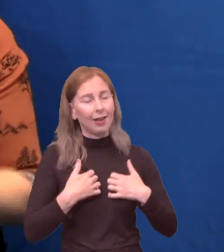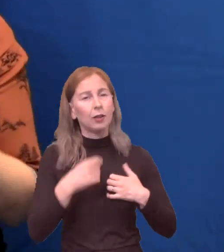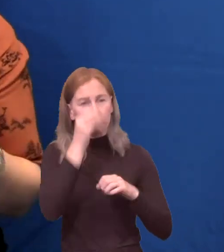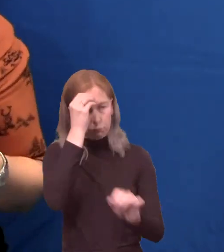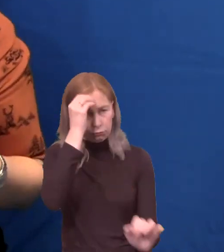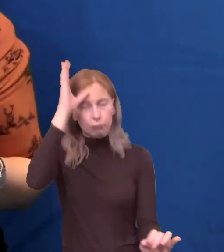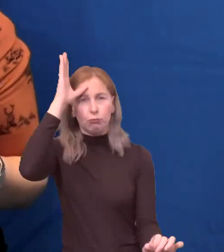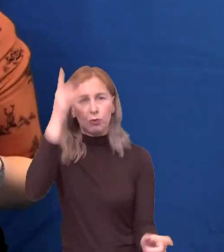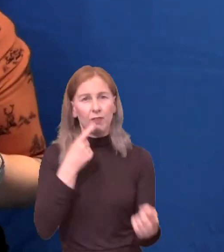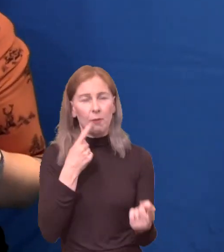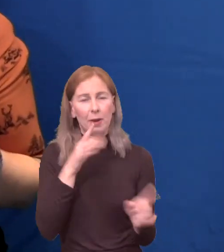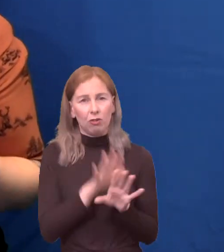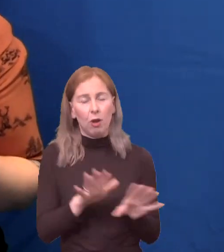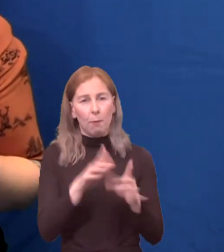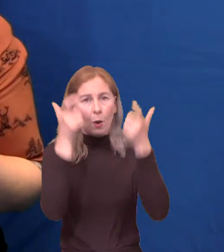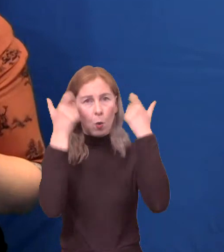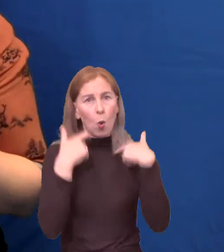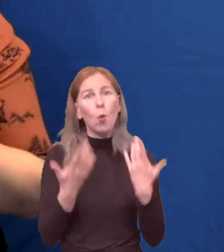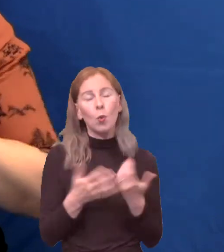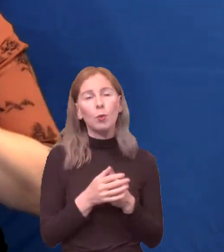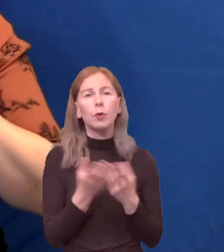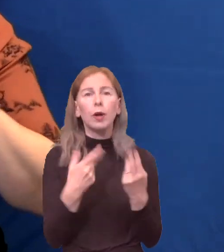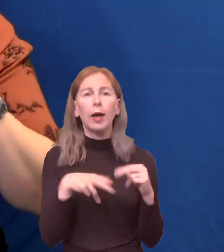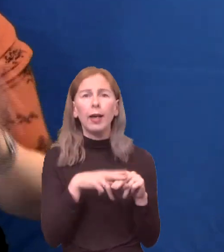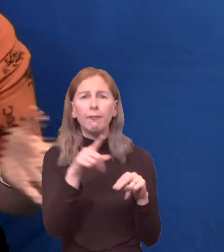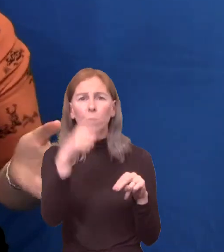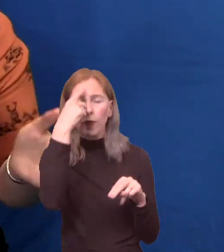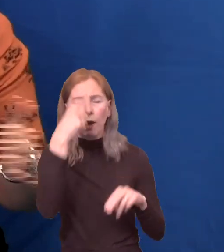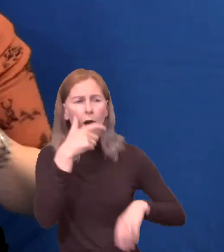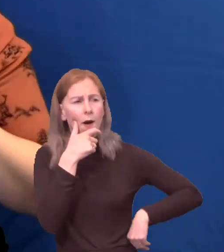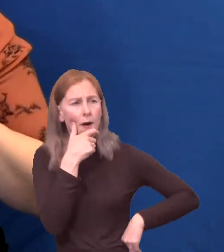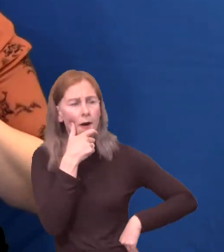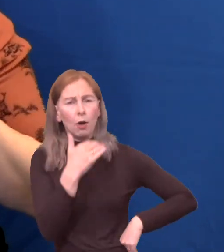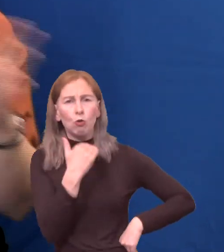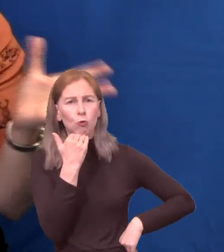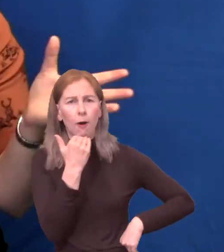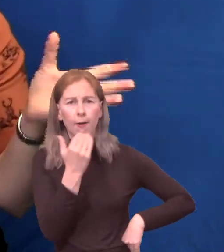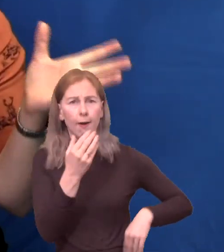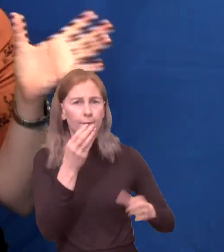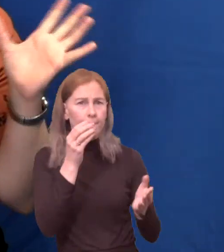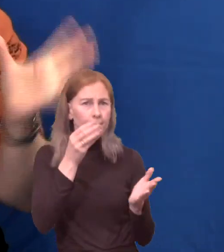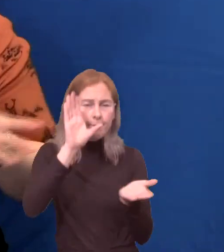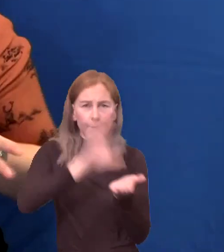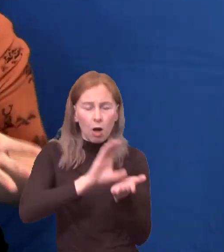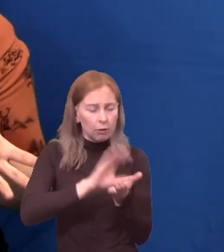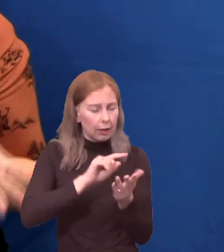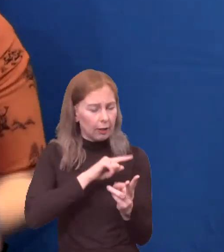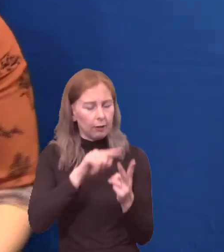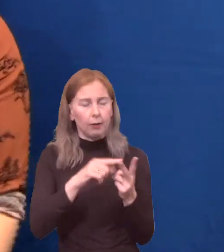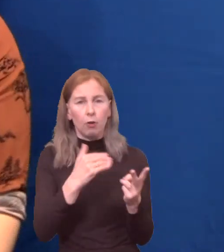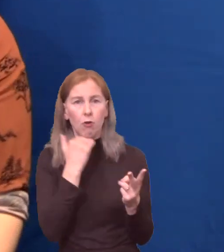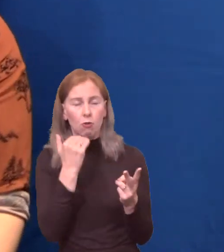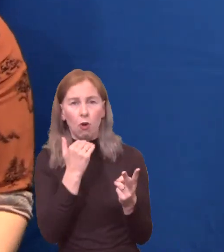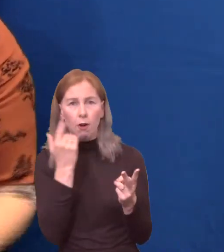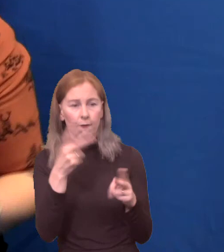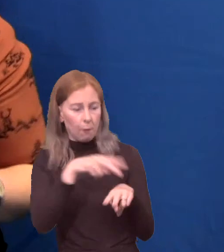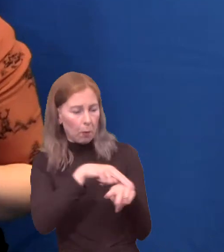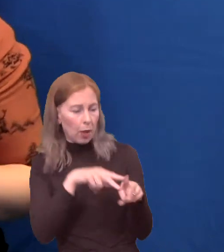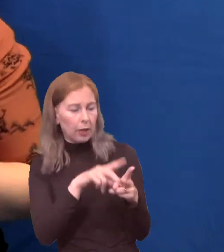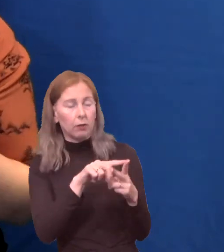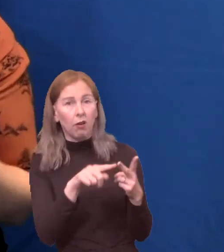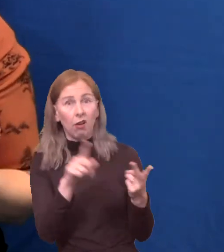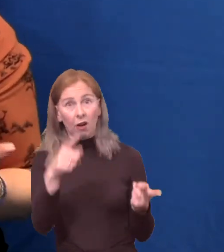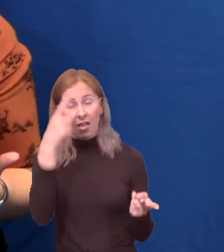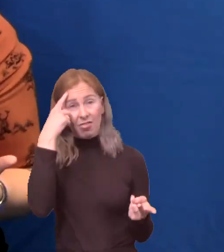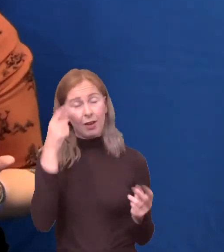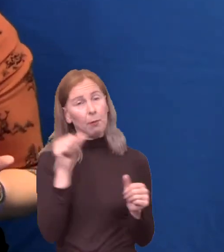And if you do have concerns in terms of resourcing and you think that there's not enough funding, you think there's not enough officers dealing with rural crime in Surrey, then we would encourage you